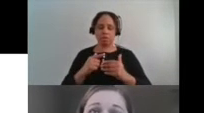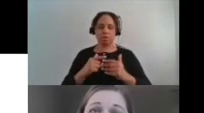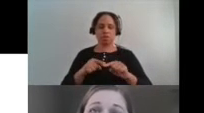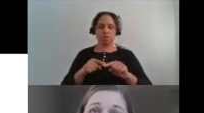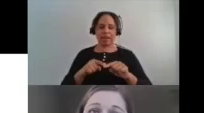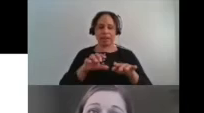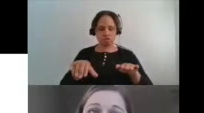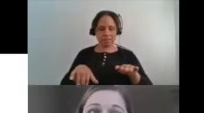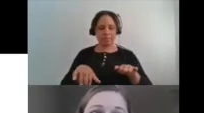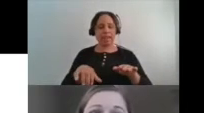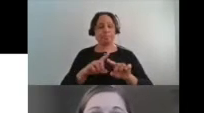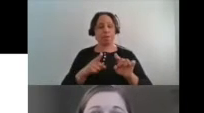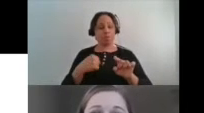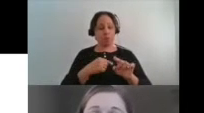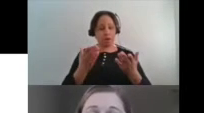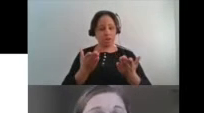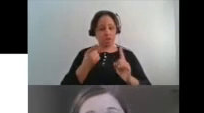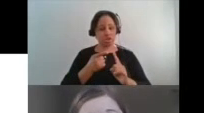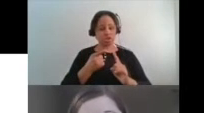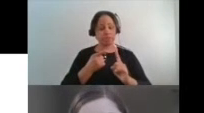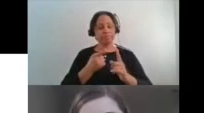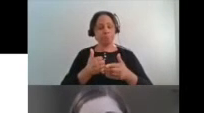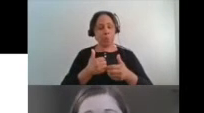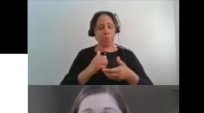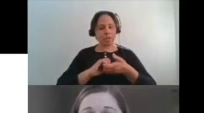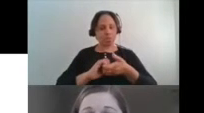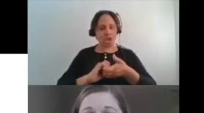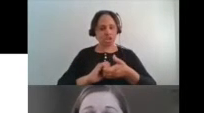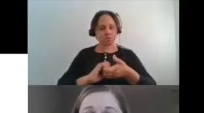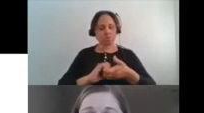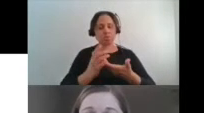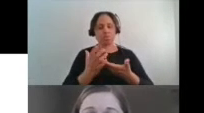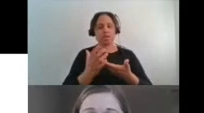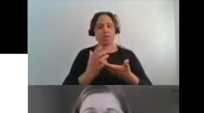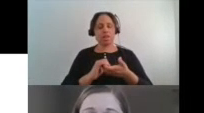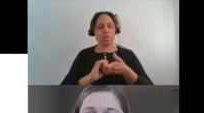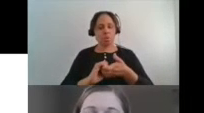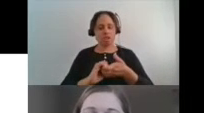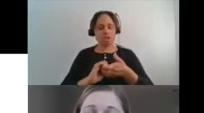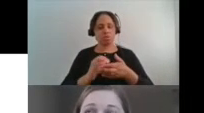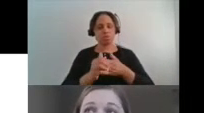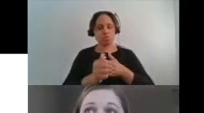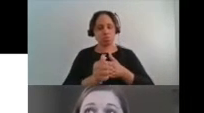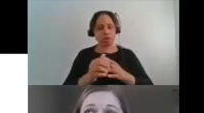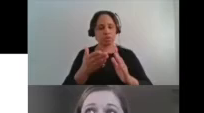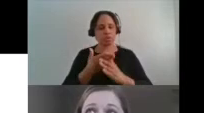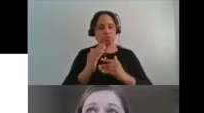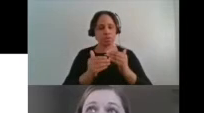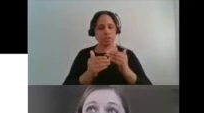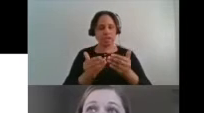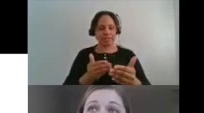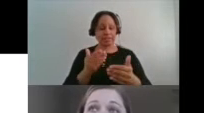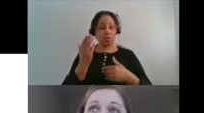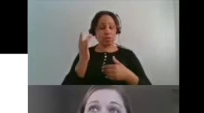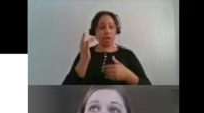education, because it's not something anyone's ever done unless they've had a transplant before, and it's a little bit different than any sort of other